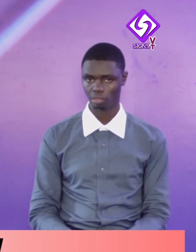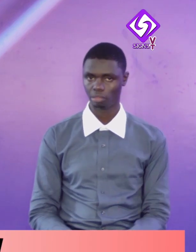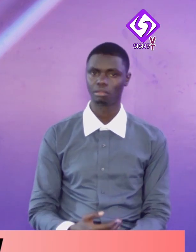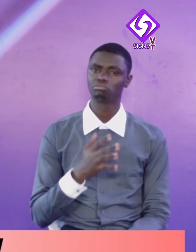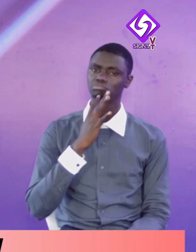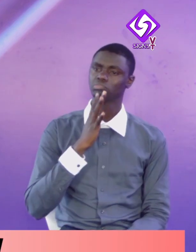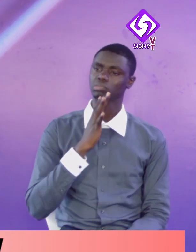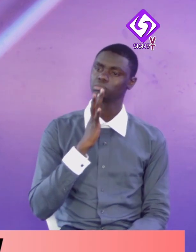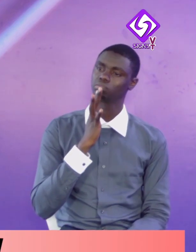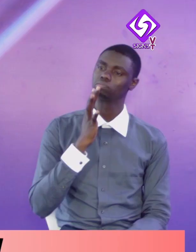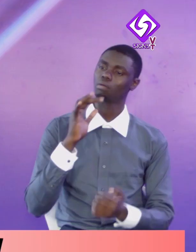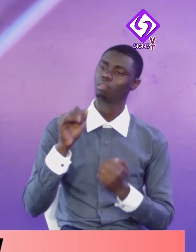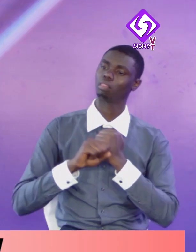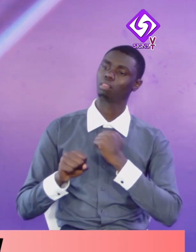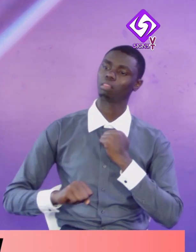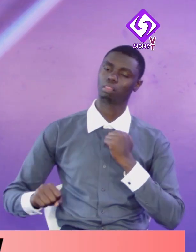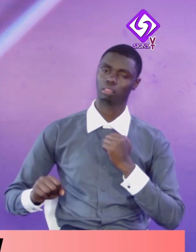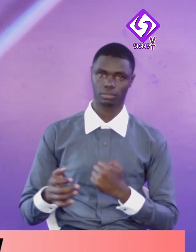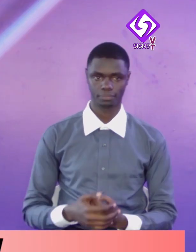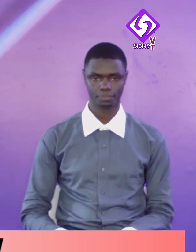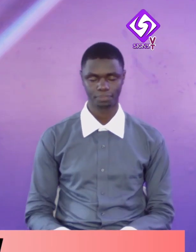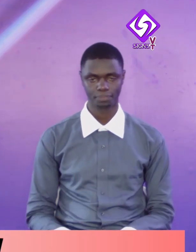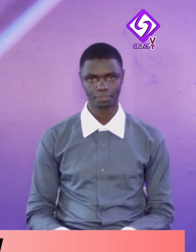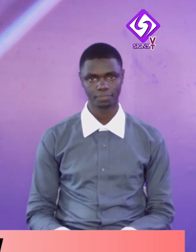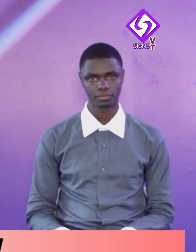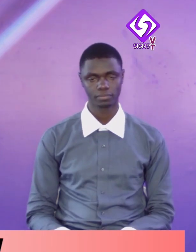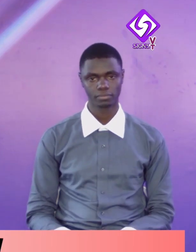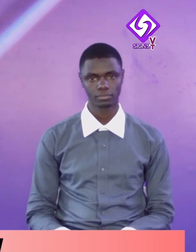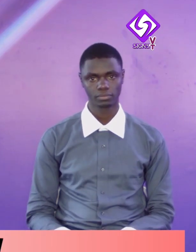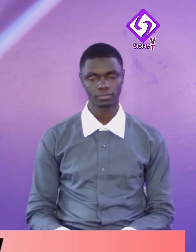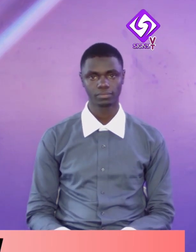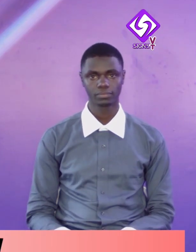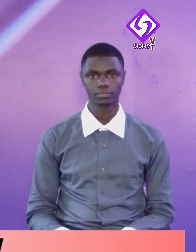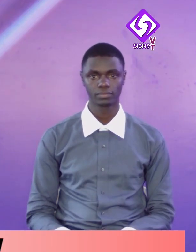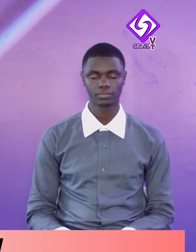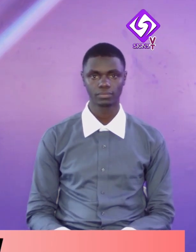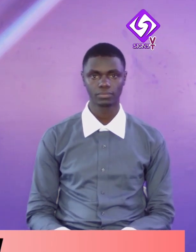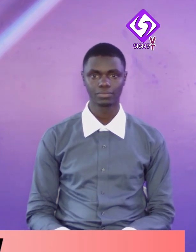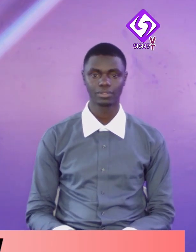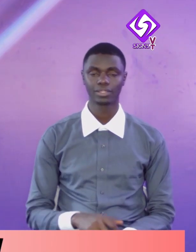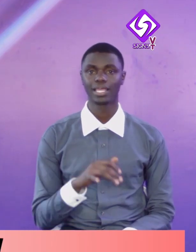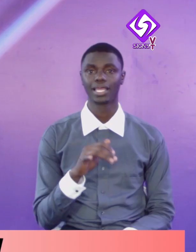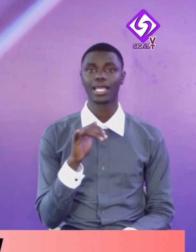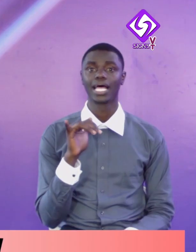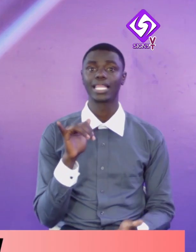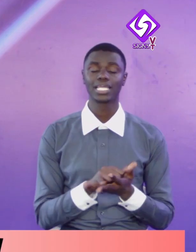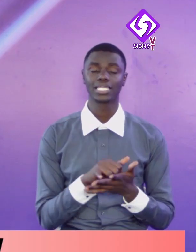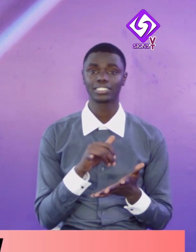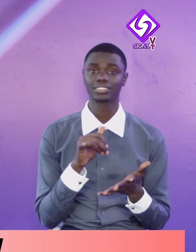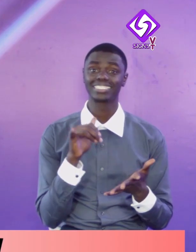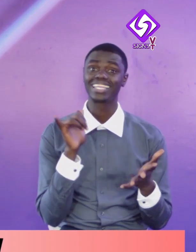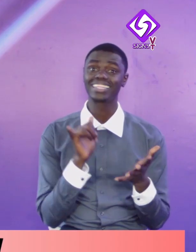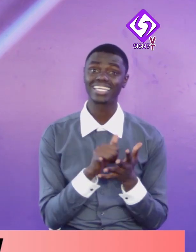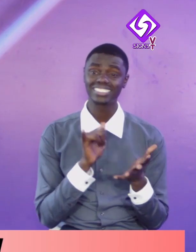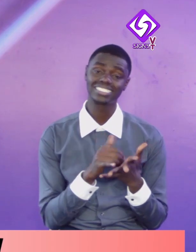speaking the way he wants. Now, what do you want to say? But that is the thing. That is the